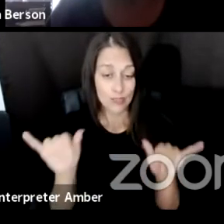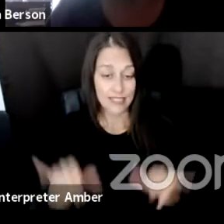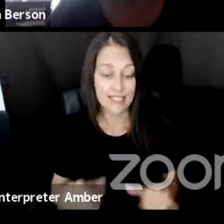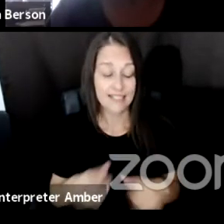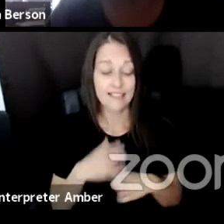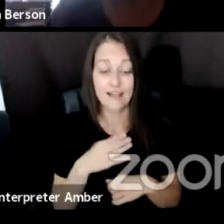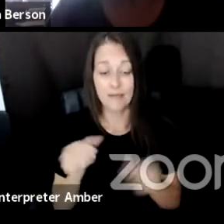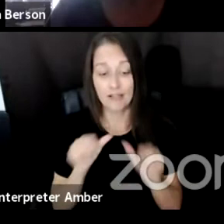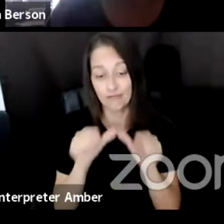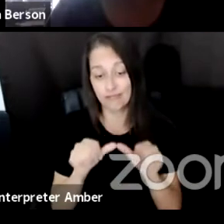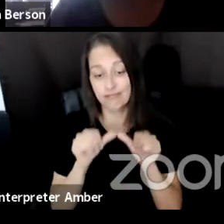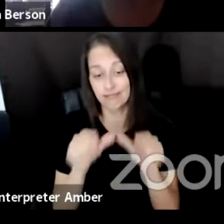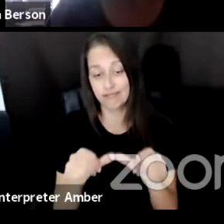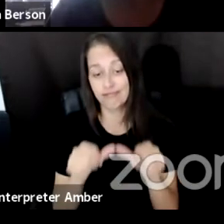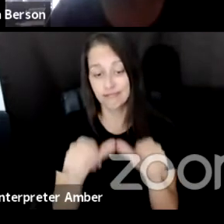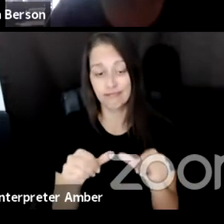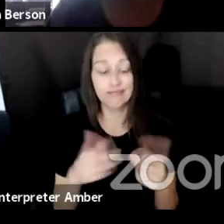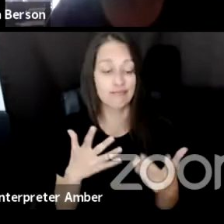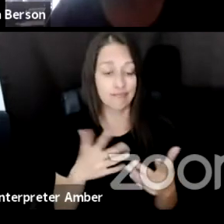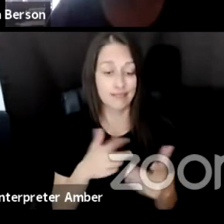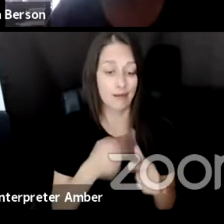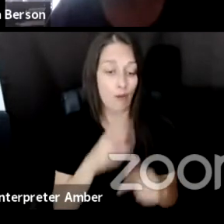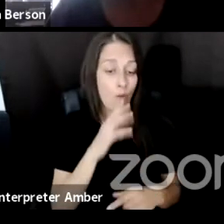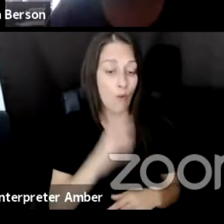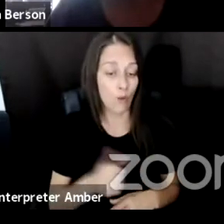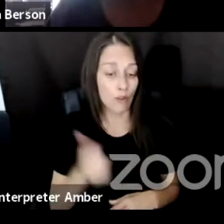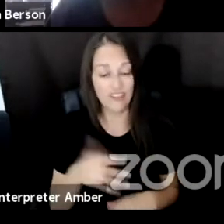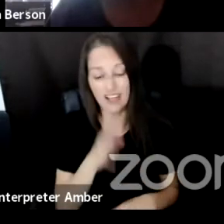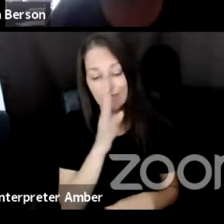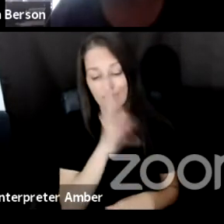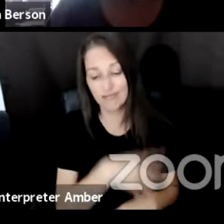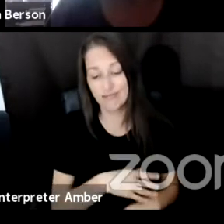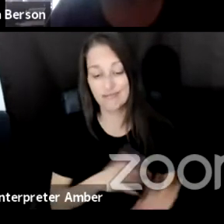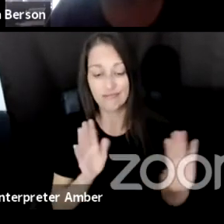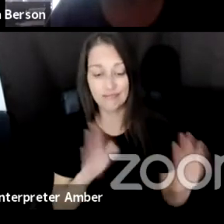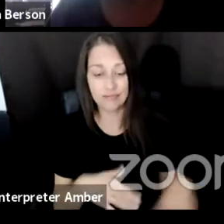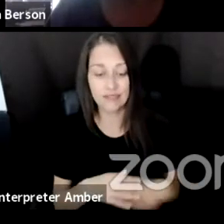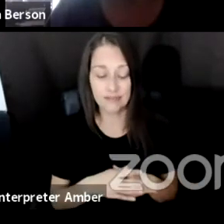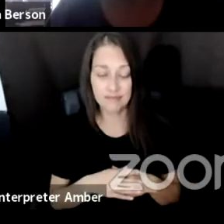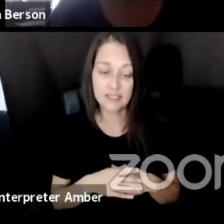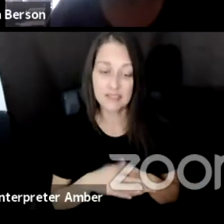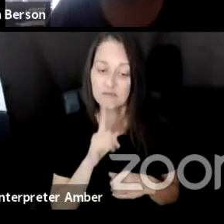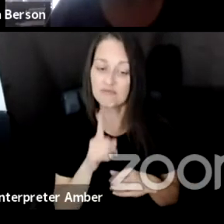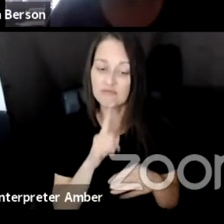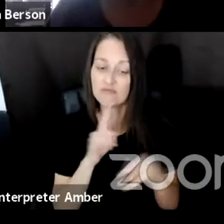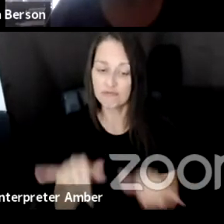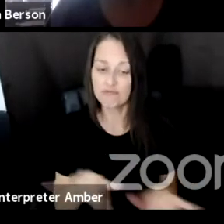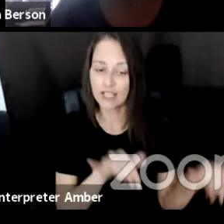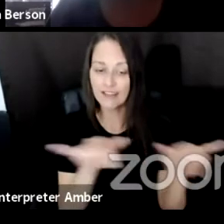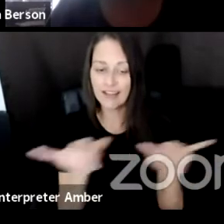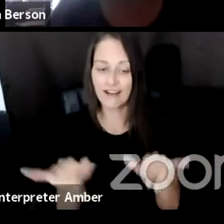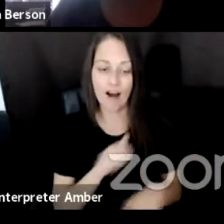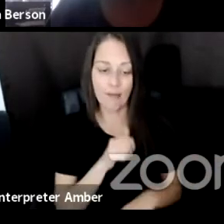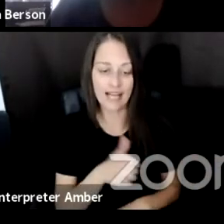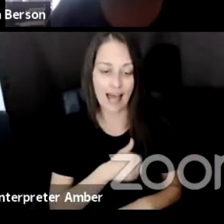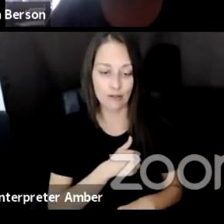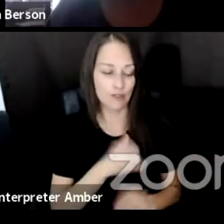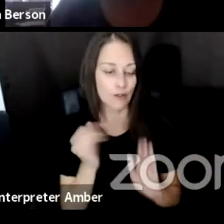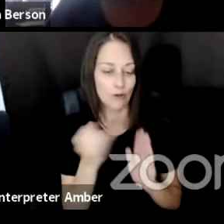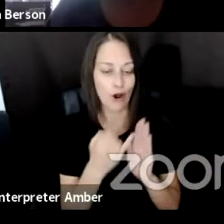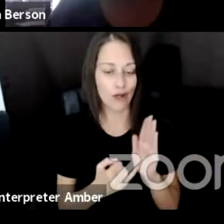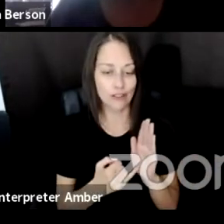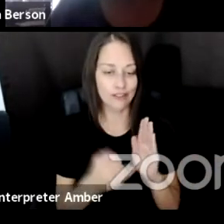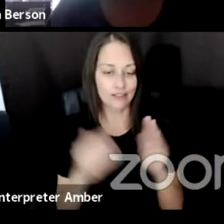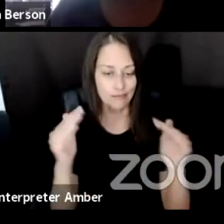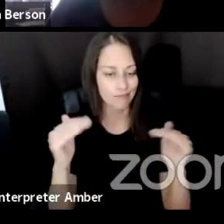on and on until you're old. So there's an overarching attitude that it's the least important thing. And in